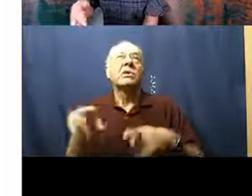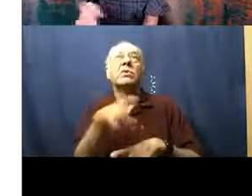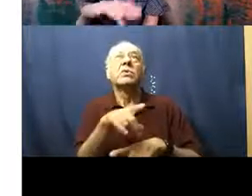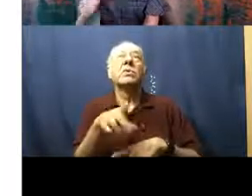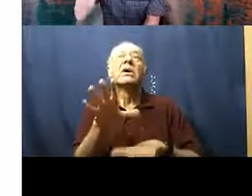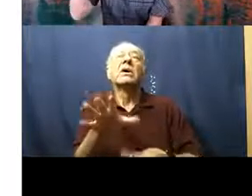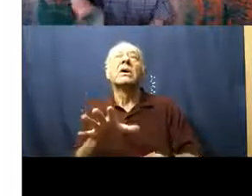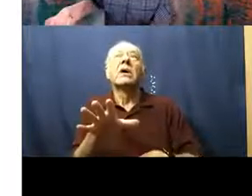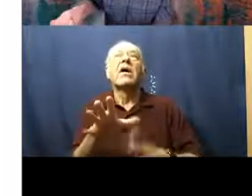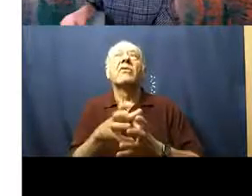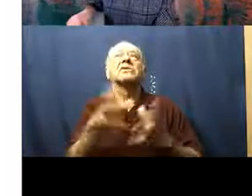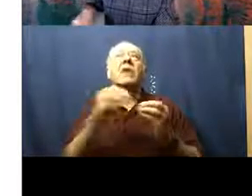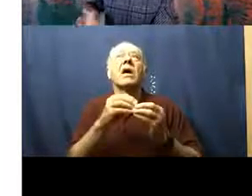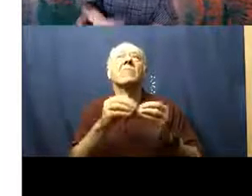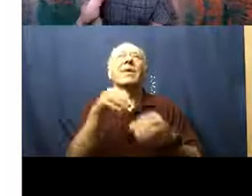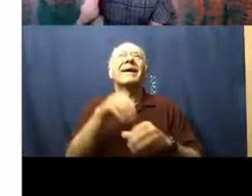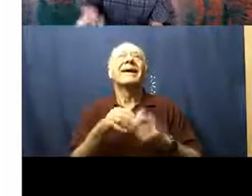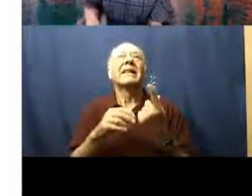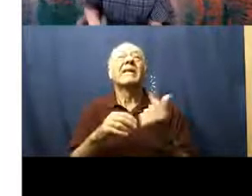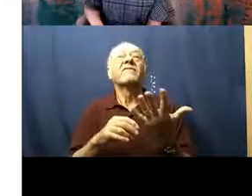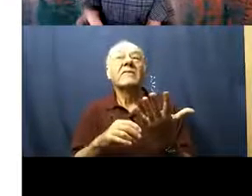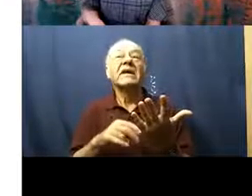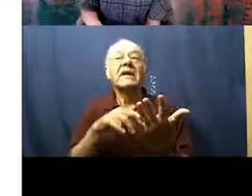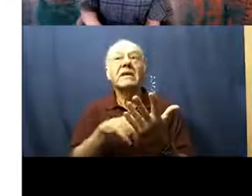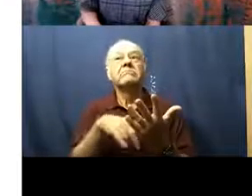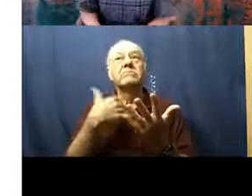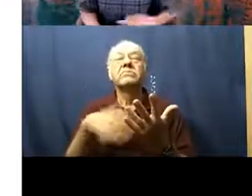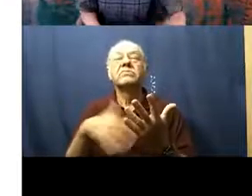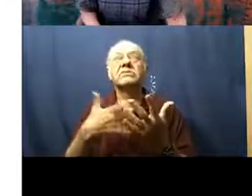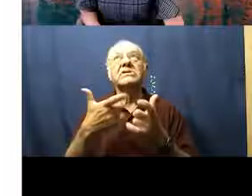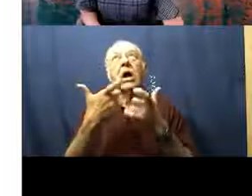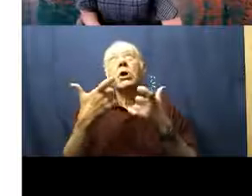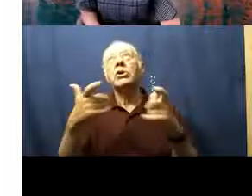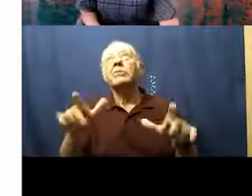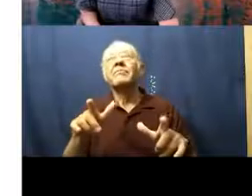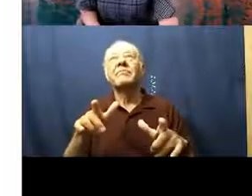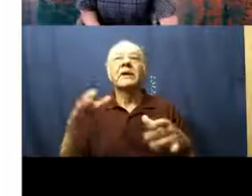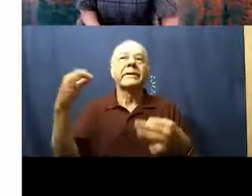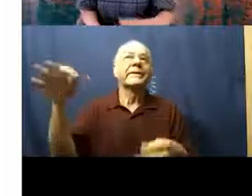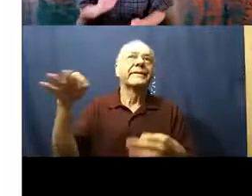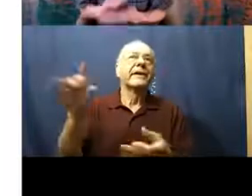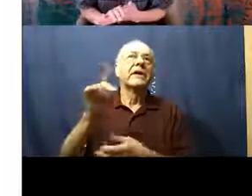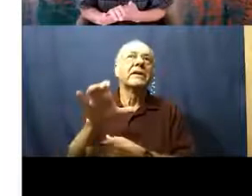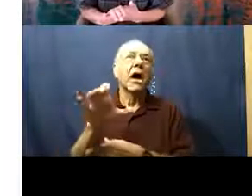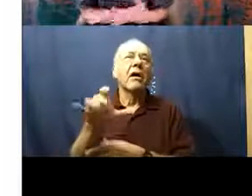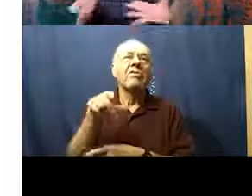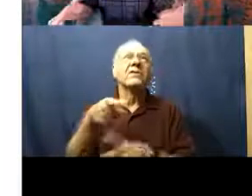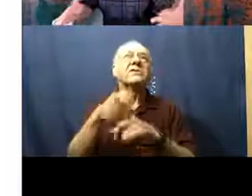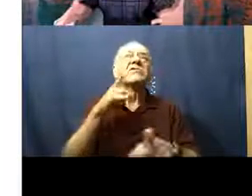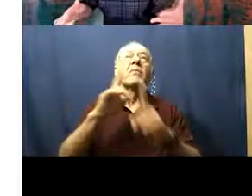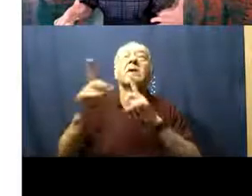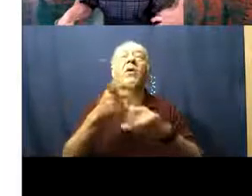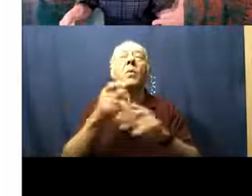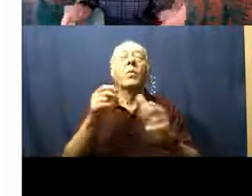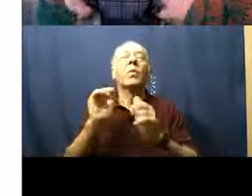know, there's a lot more in the 1115. It's an enormous document. This all came from dialogue with our